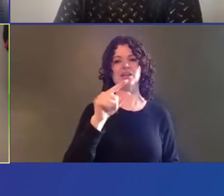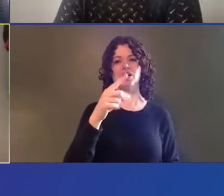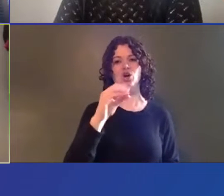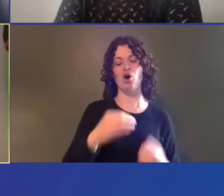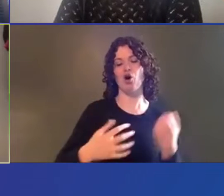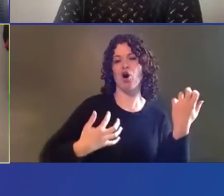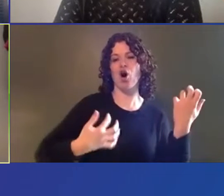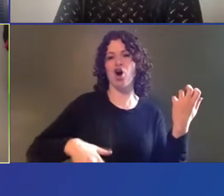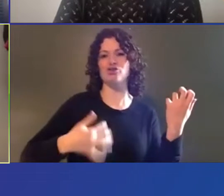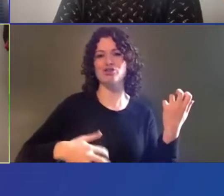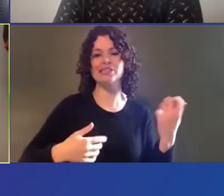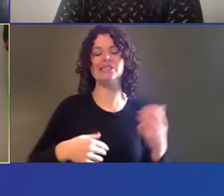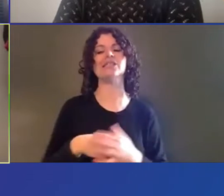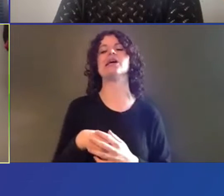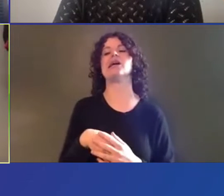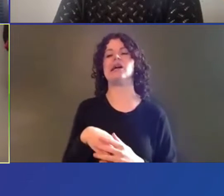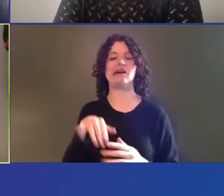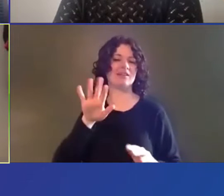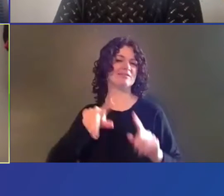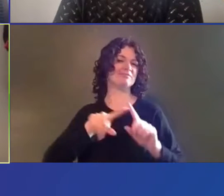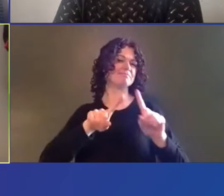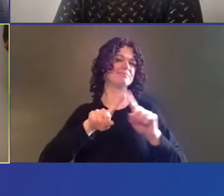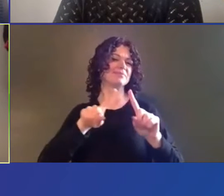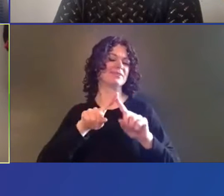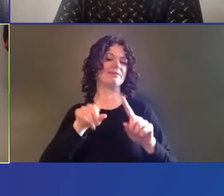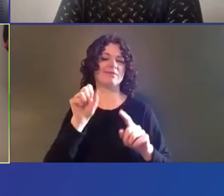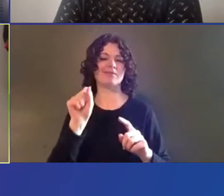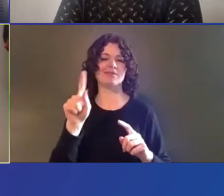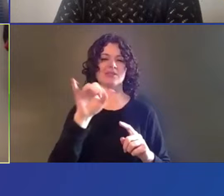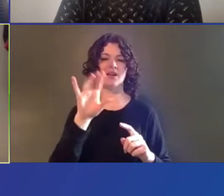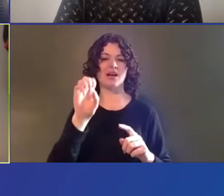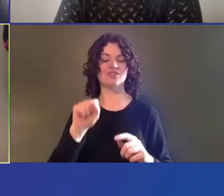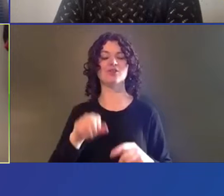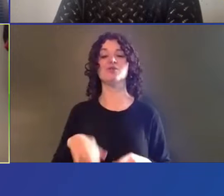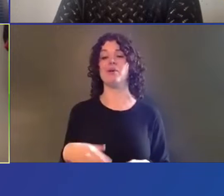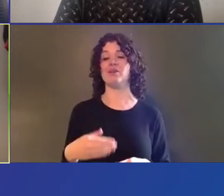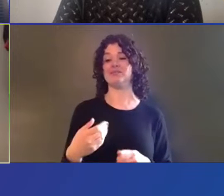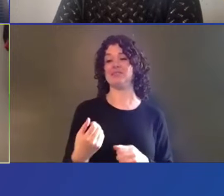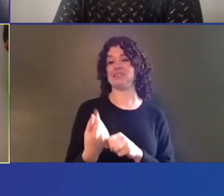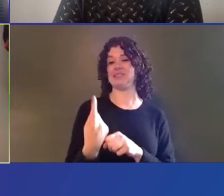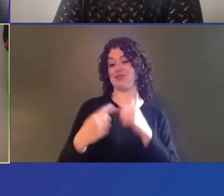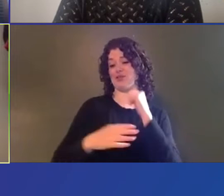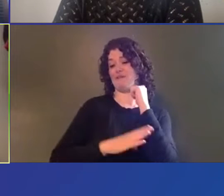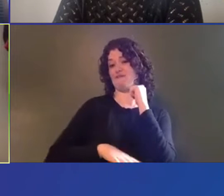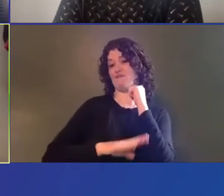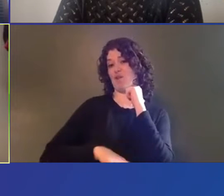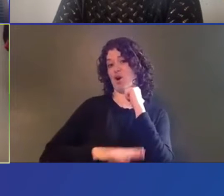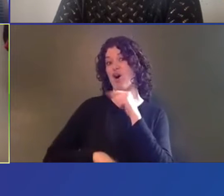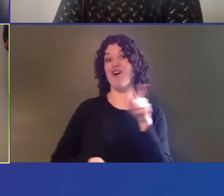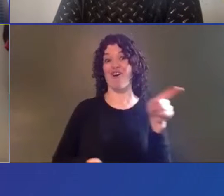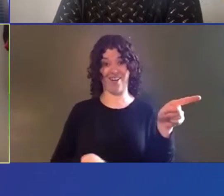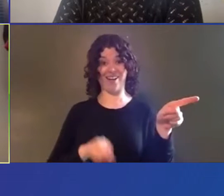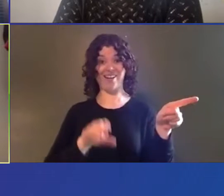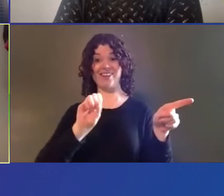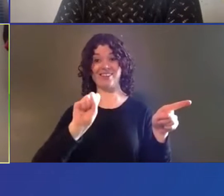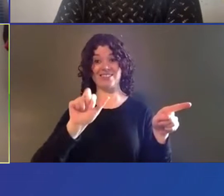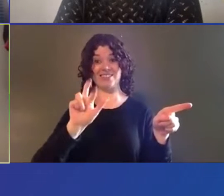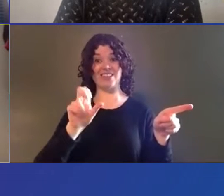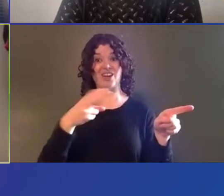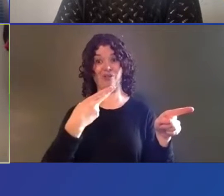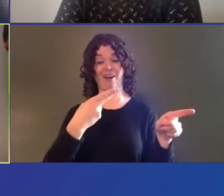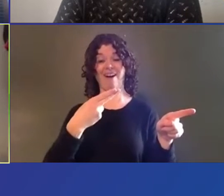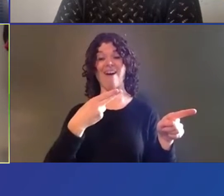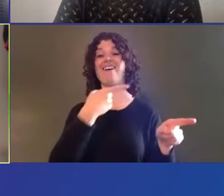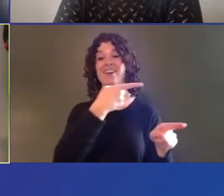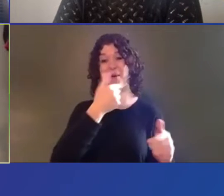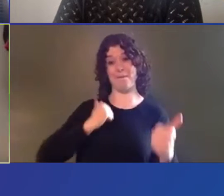Sarah performed at this last session in September last year. And her piece was actually very